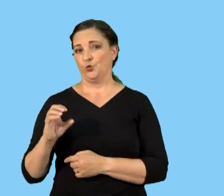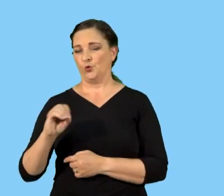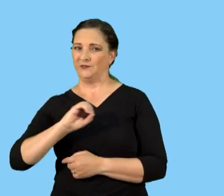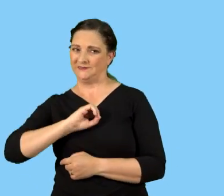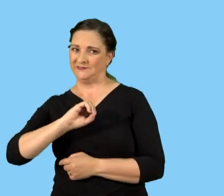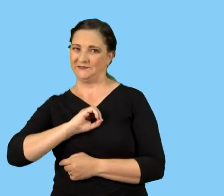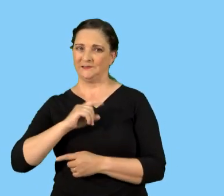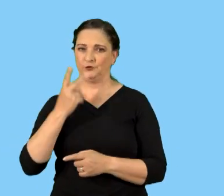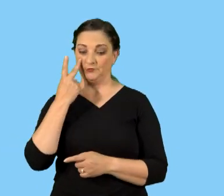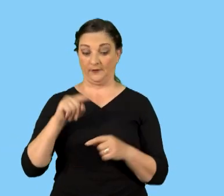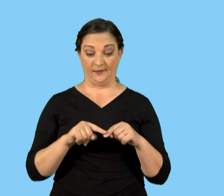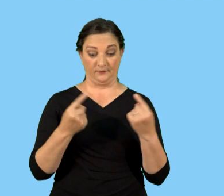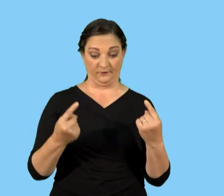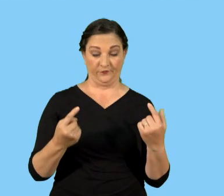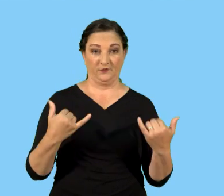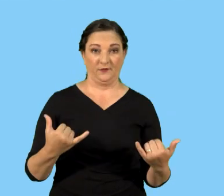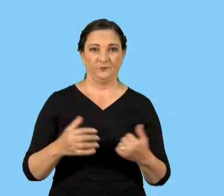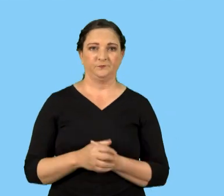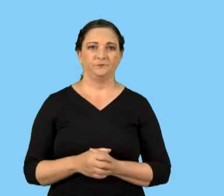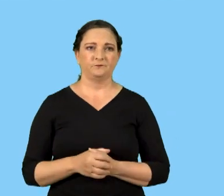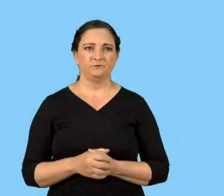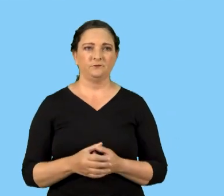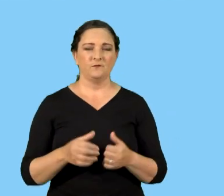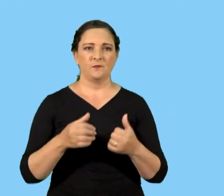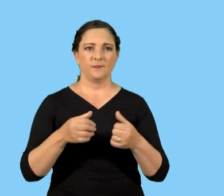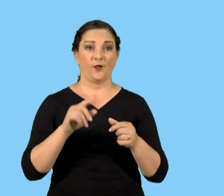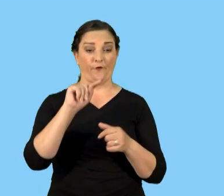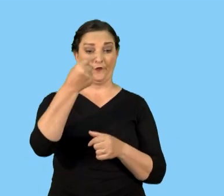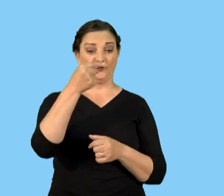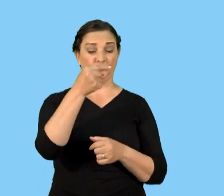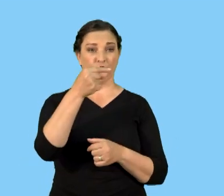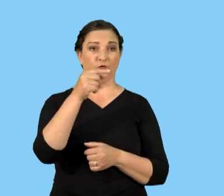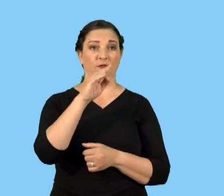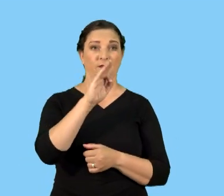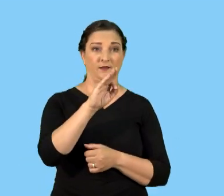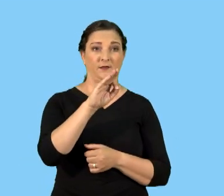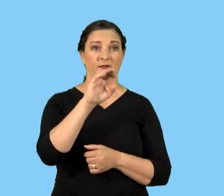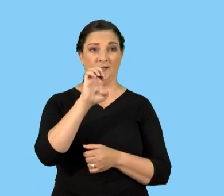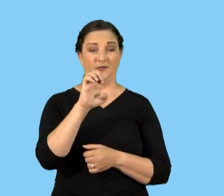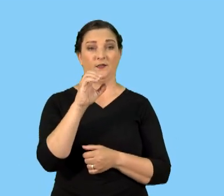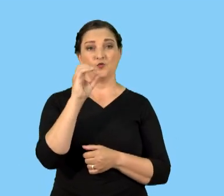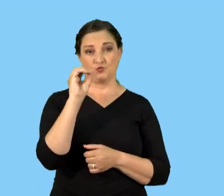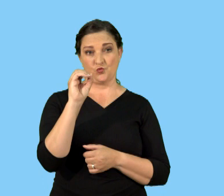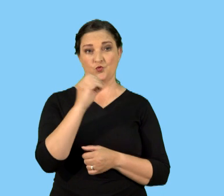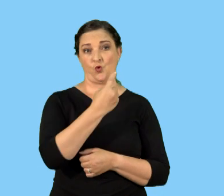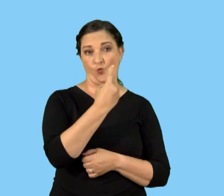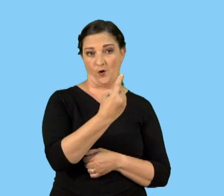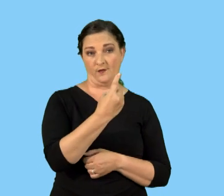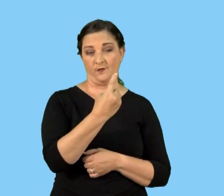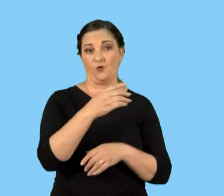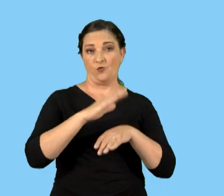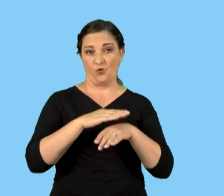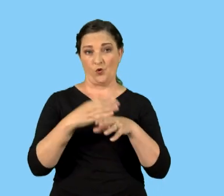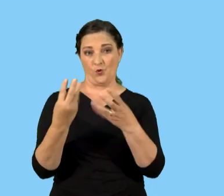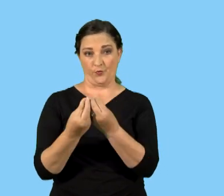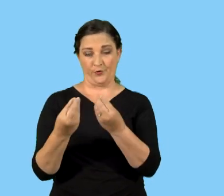these ions, ion 1, 2, and 3, is in terms of the ratio. On this one, the ratio was that for every 1 ion, we need to have 1 oxygen